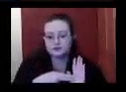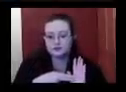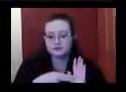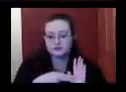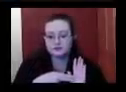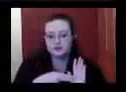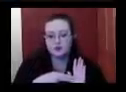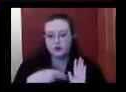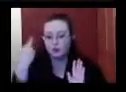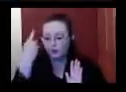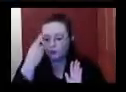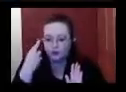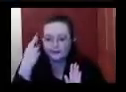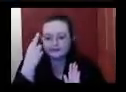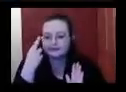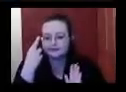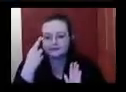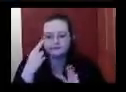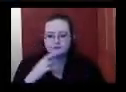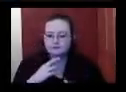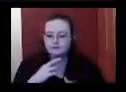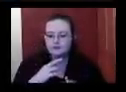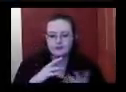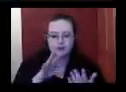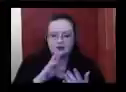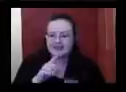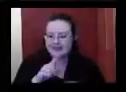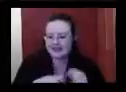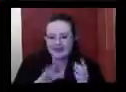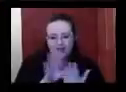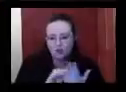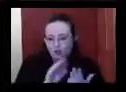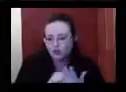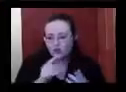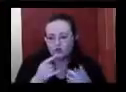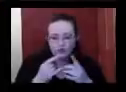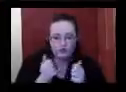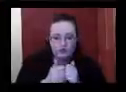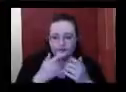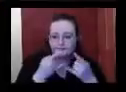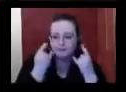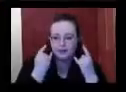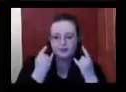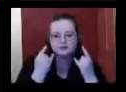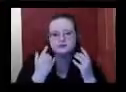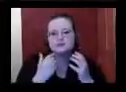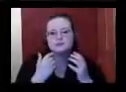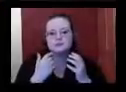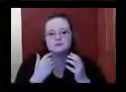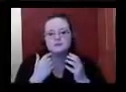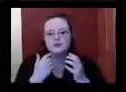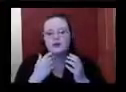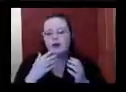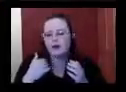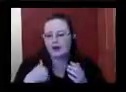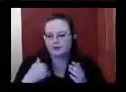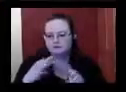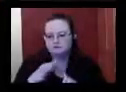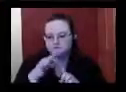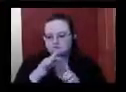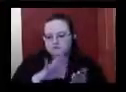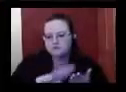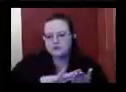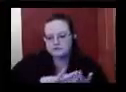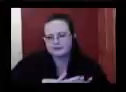profile or learning style that would inhibit their ability to wear a mask. And those exemptions need